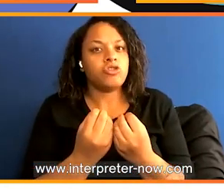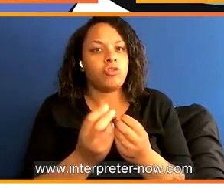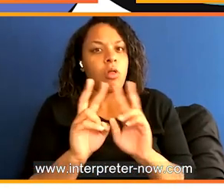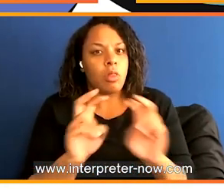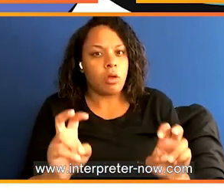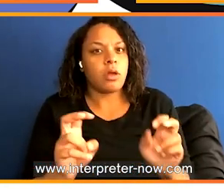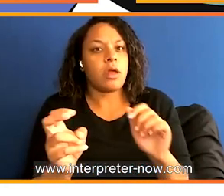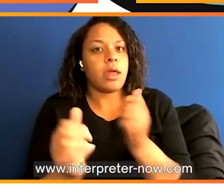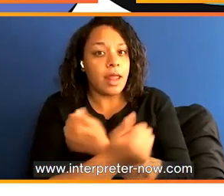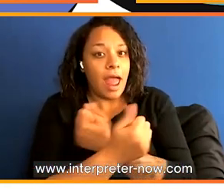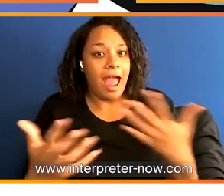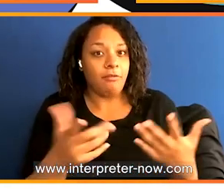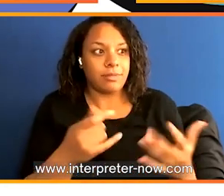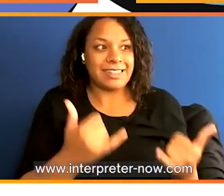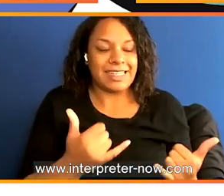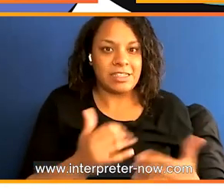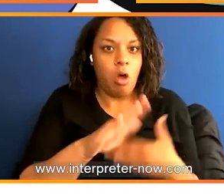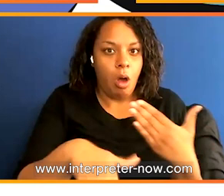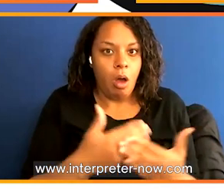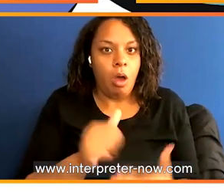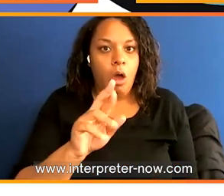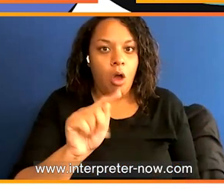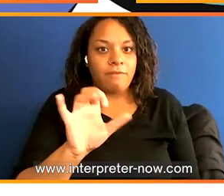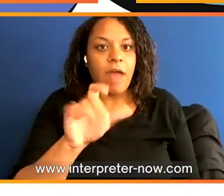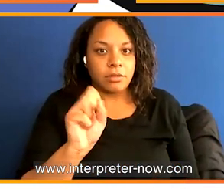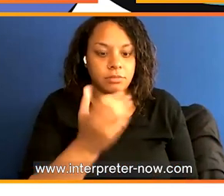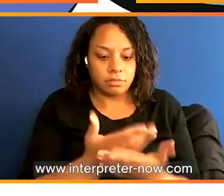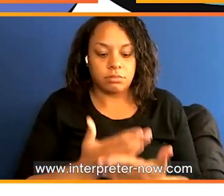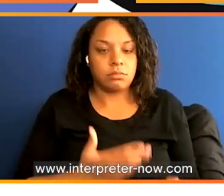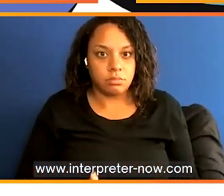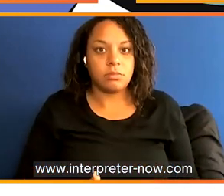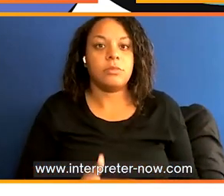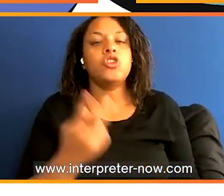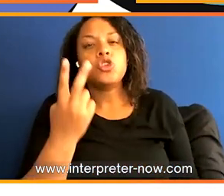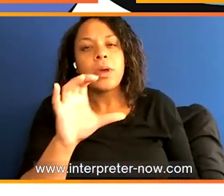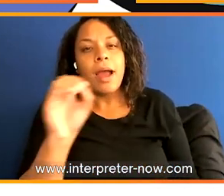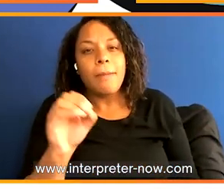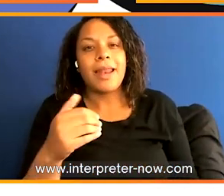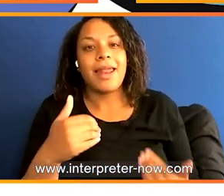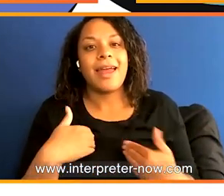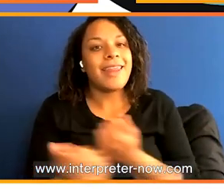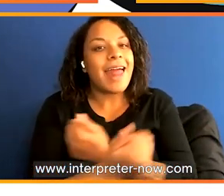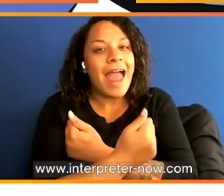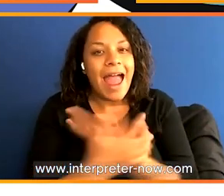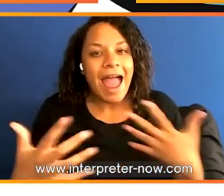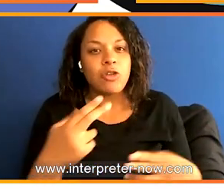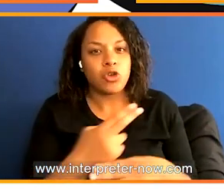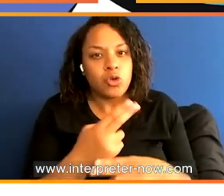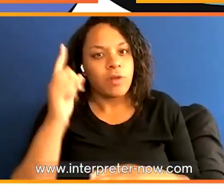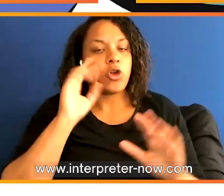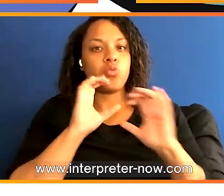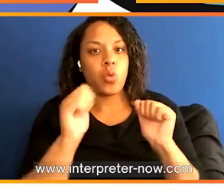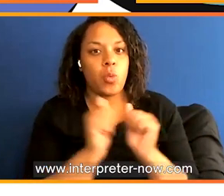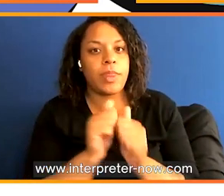at everything that already exists, all the artifacts, right? So there were two companies that had everything that they were utilizing